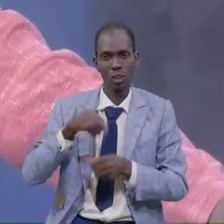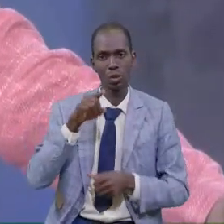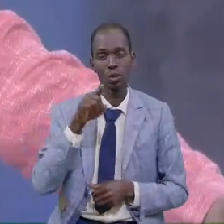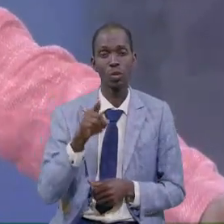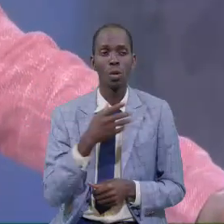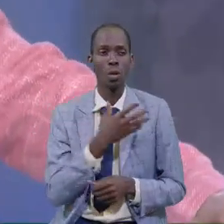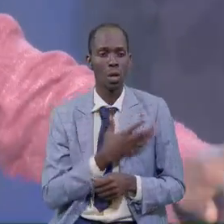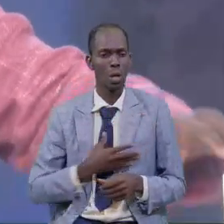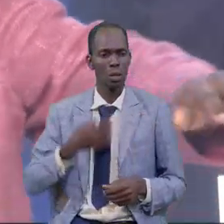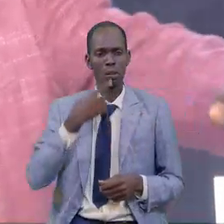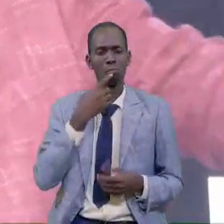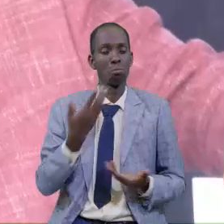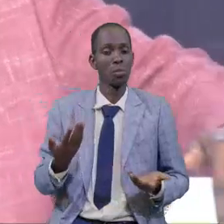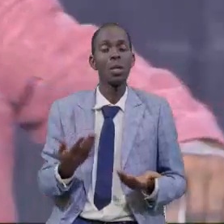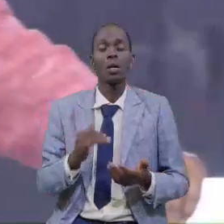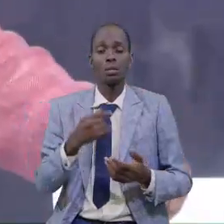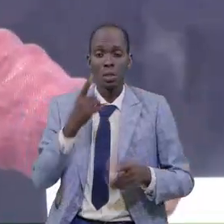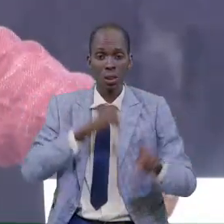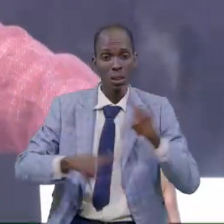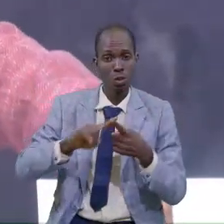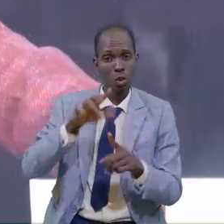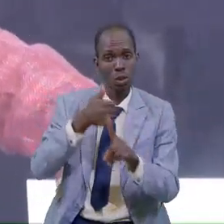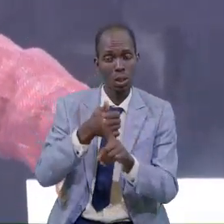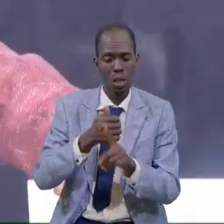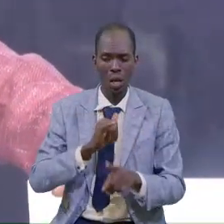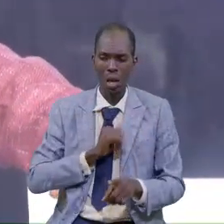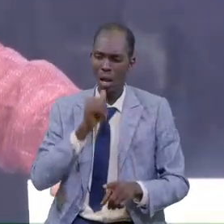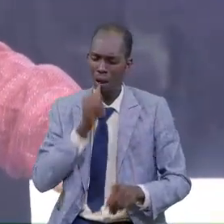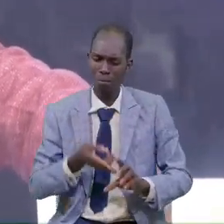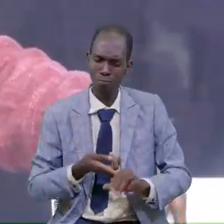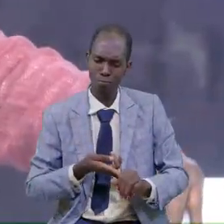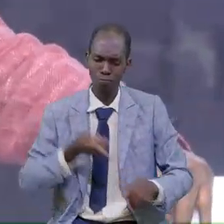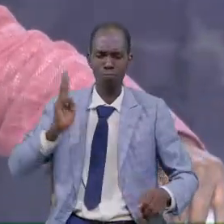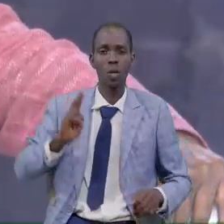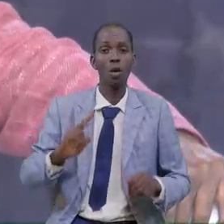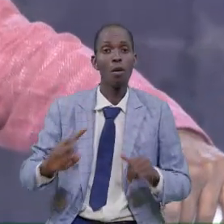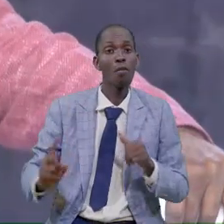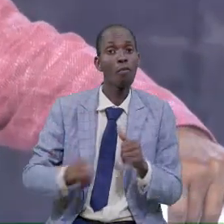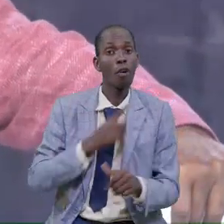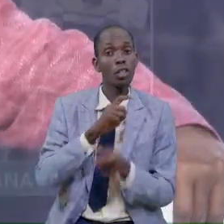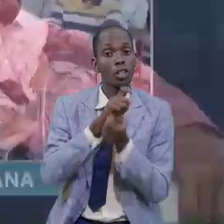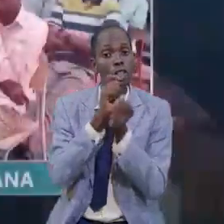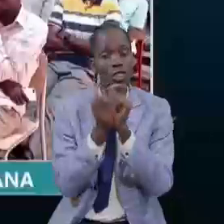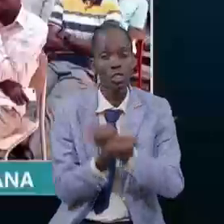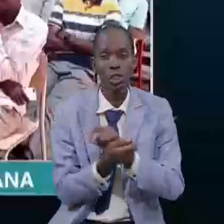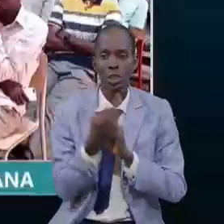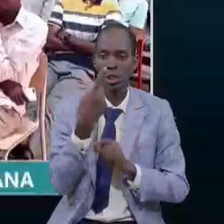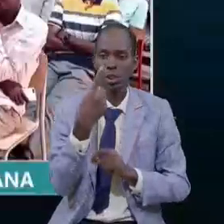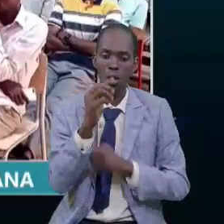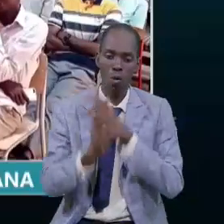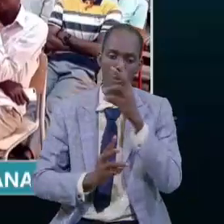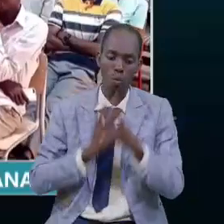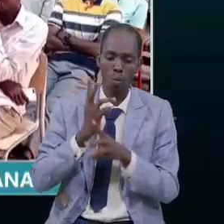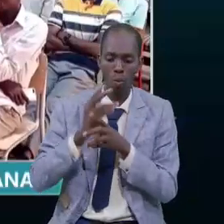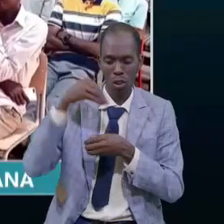I'm coming out of this. You first of all change the world in you so that